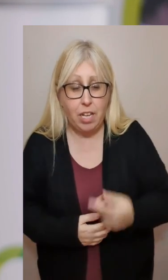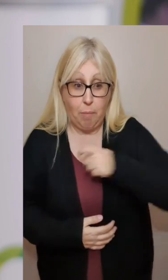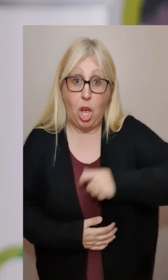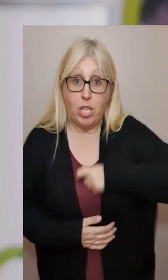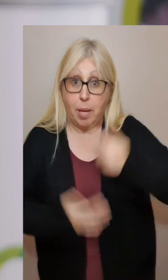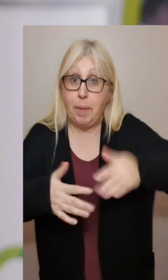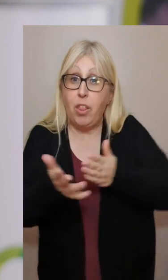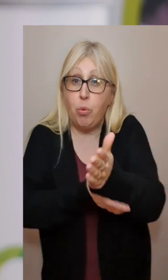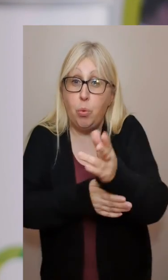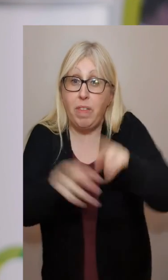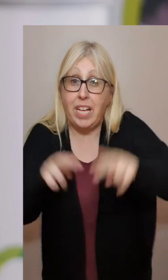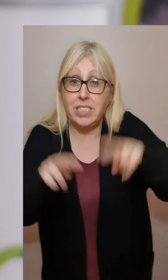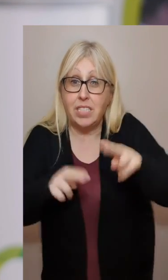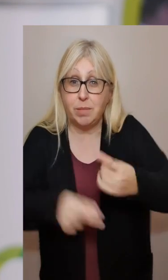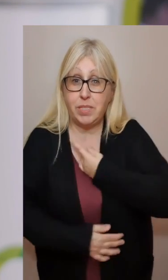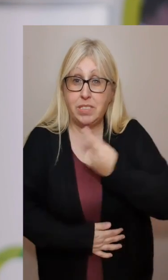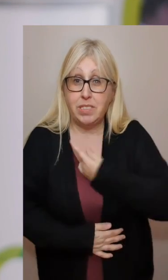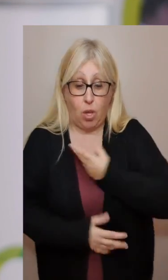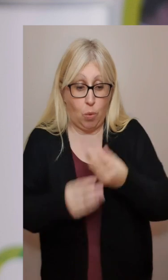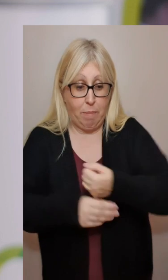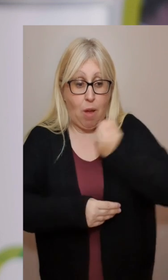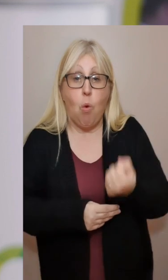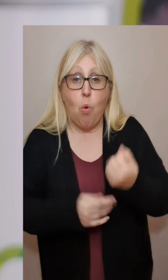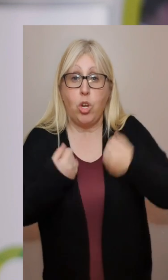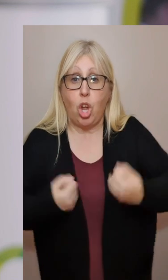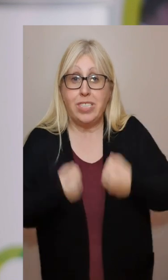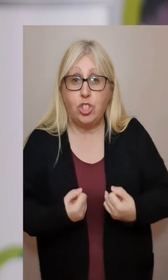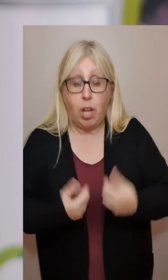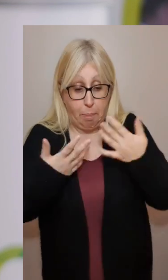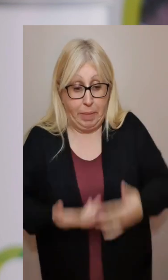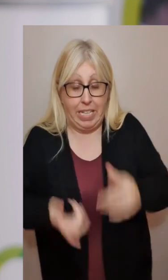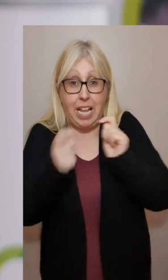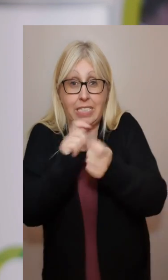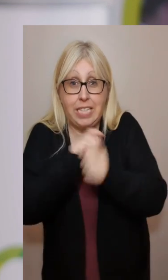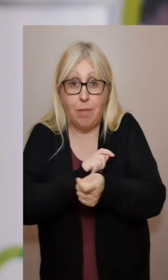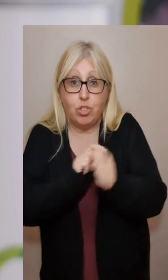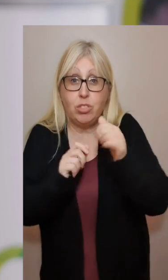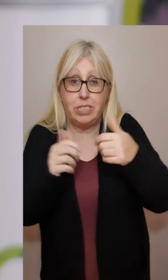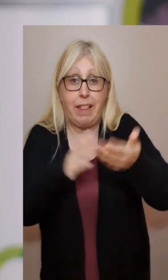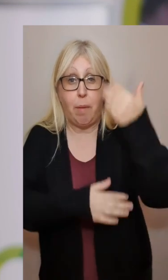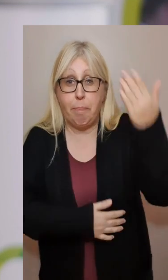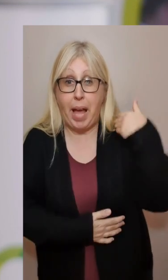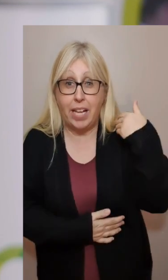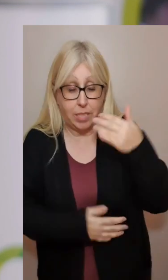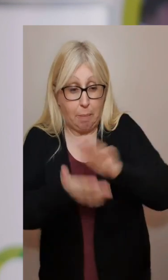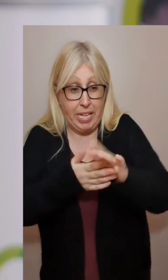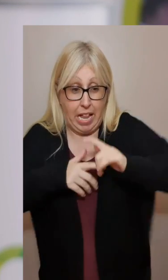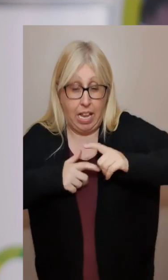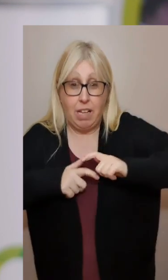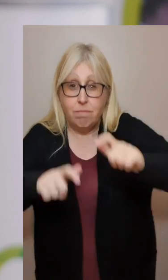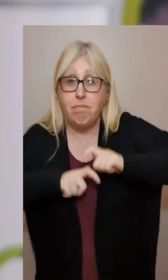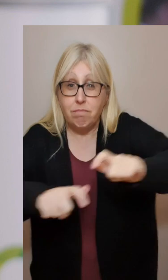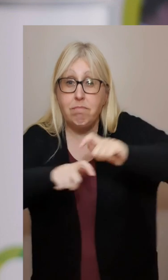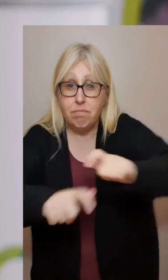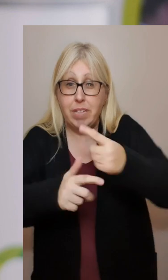actually been through these assessments with my own condition and had adaptations in the past, and it allowed me to remain